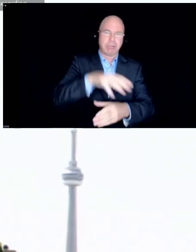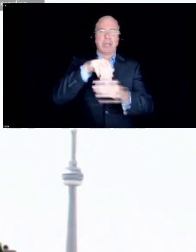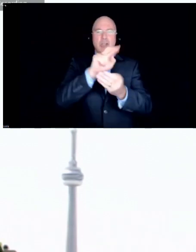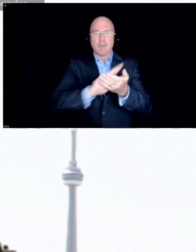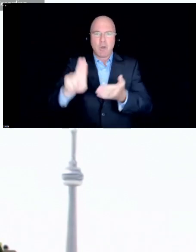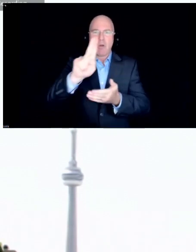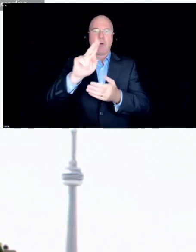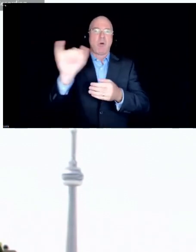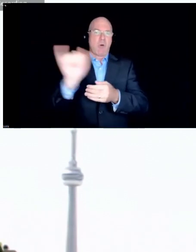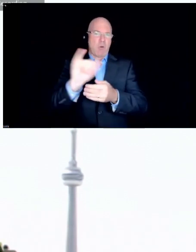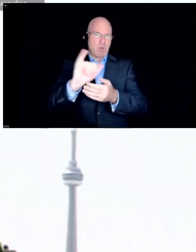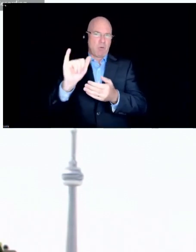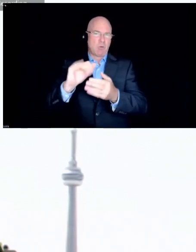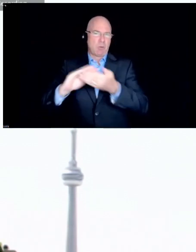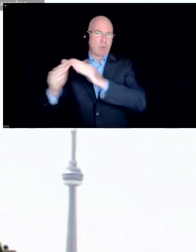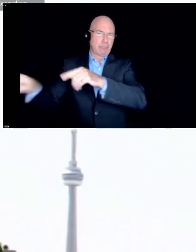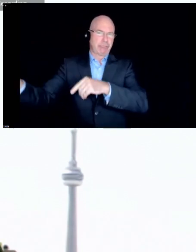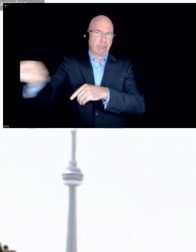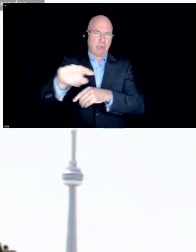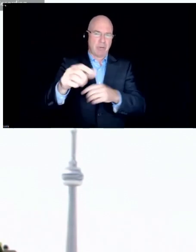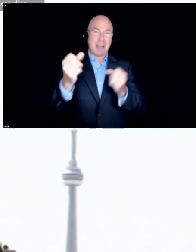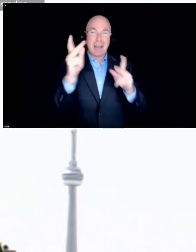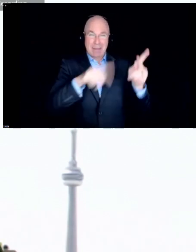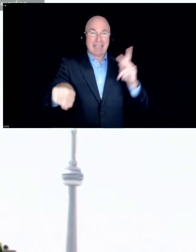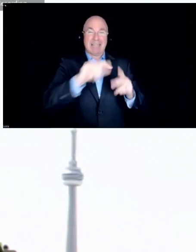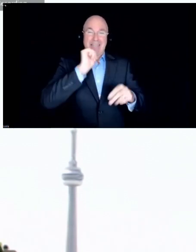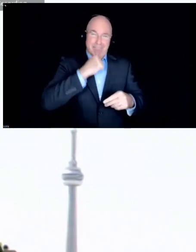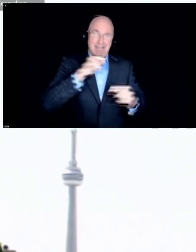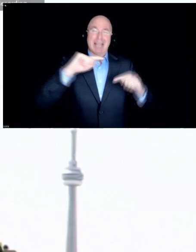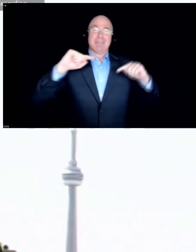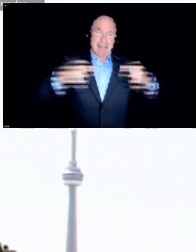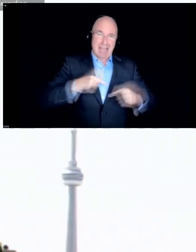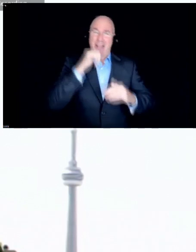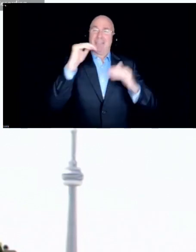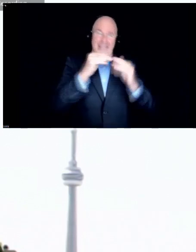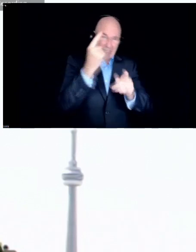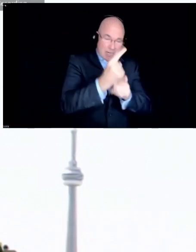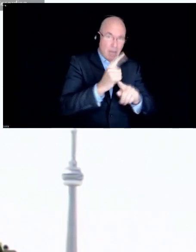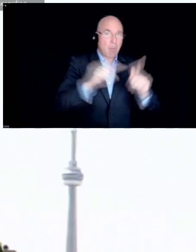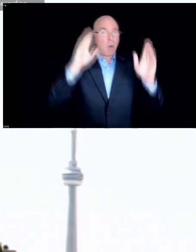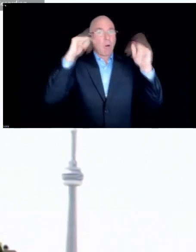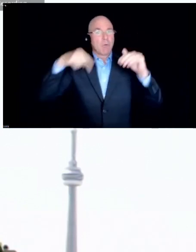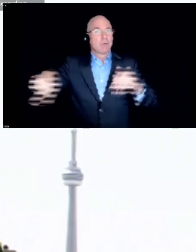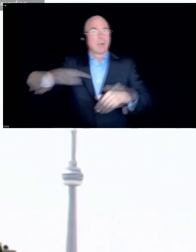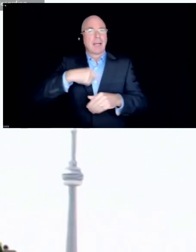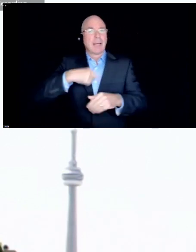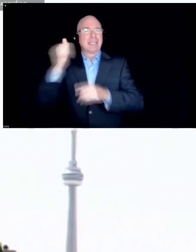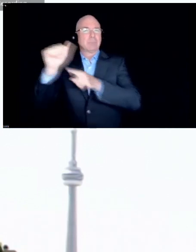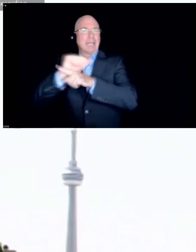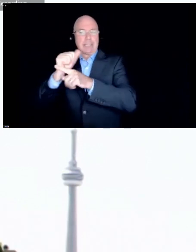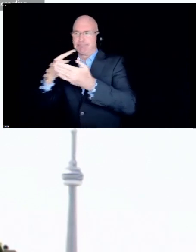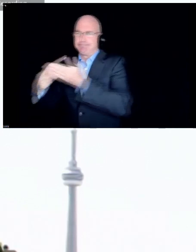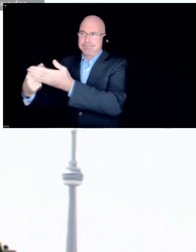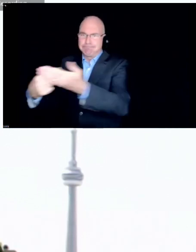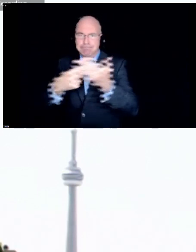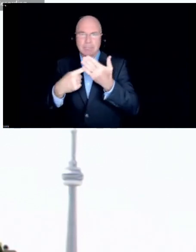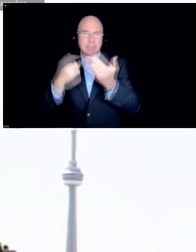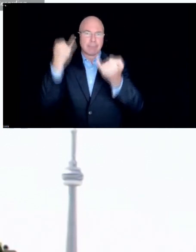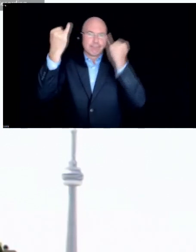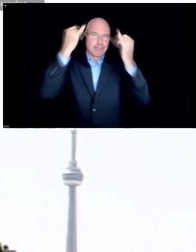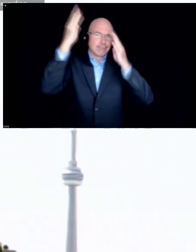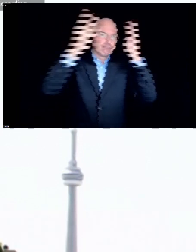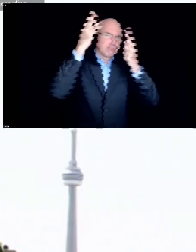and injustices, but the hope is that we will also share best practices, discuss strategies